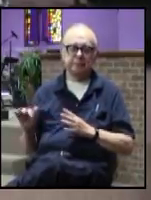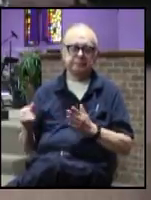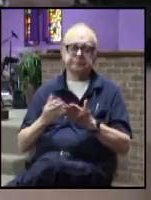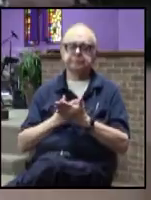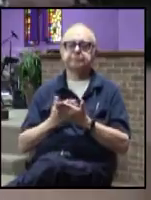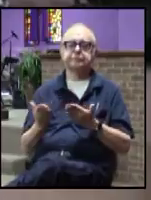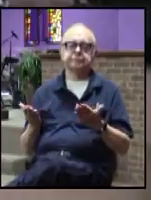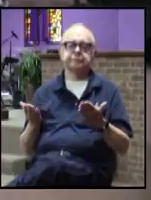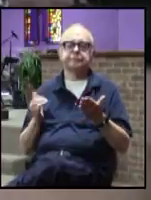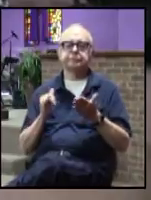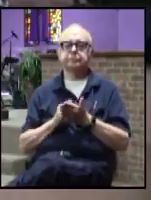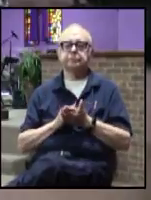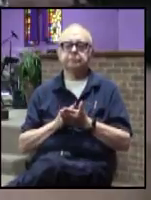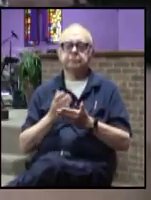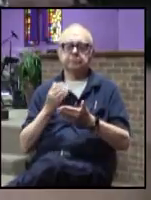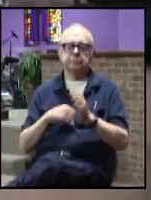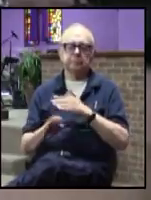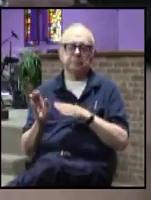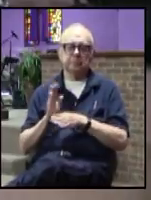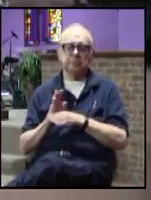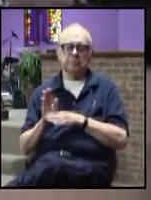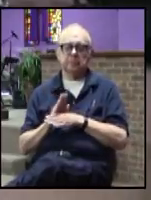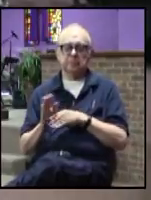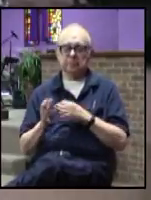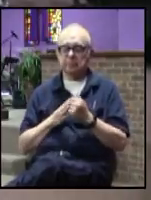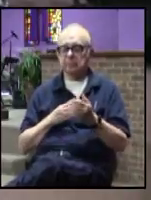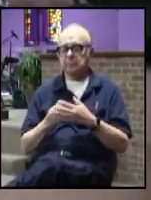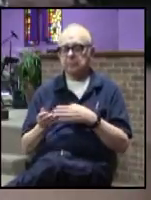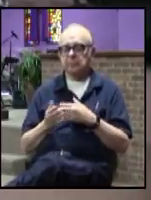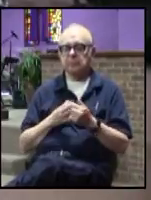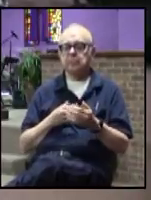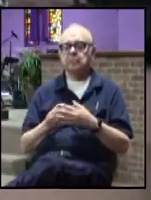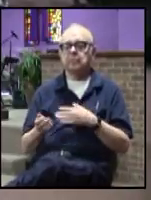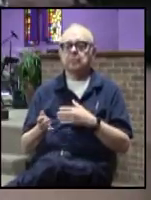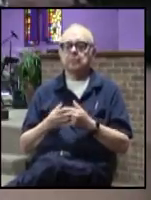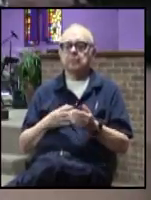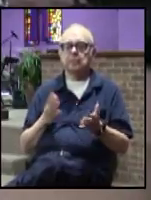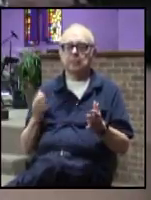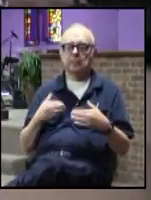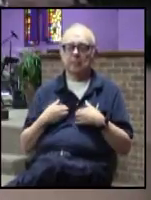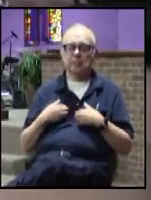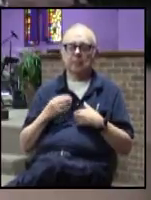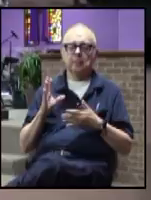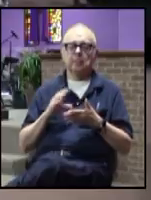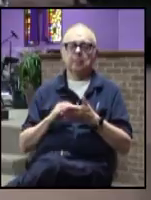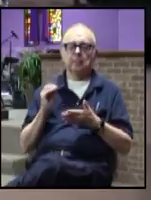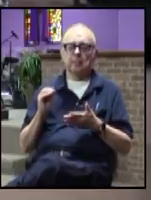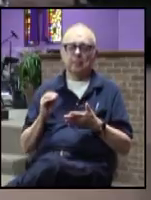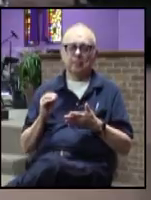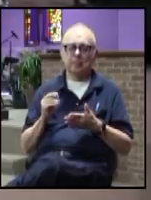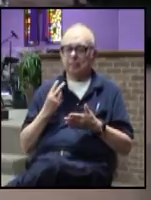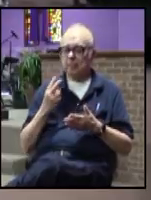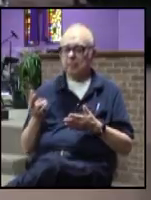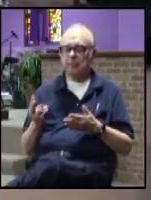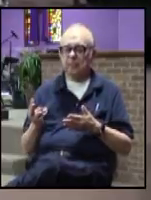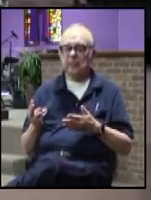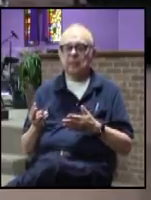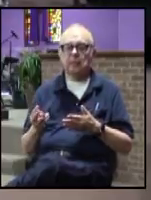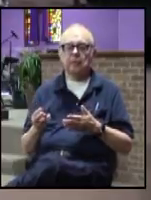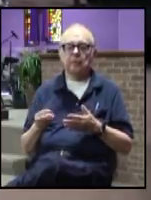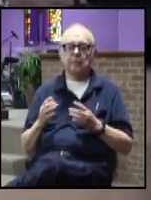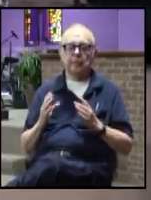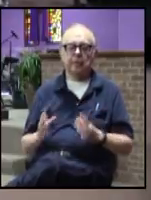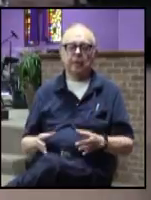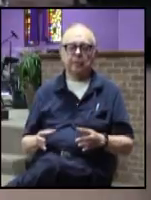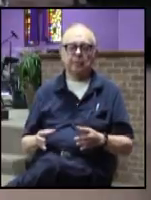It's the same thing that if you're going into business or whatever else, you're going to have to learn how to see things from the